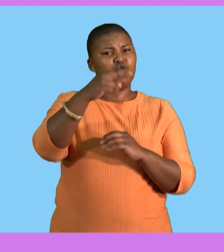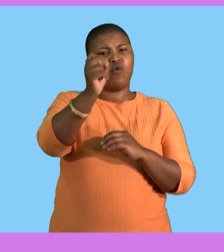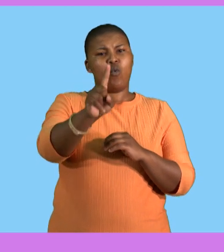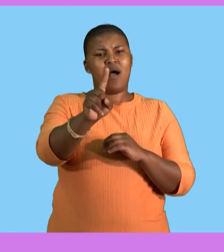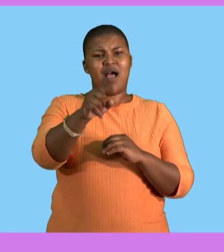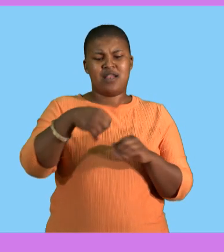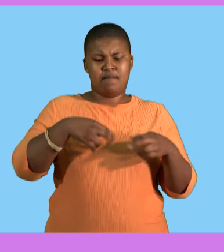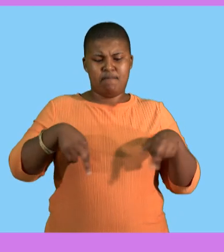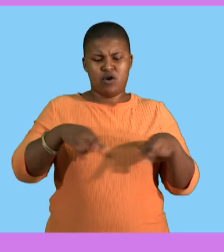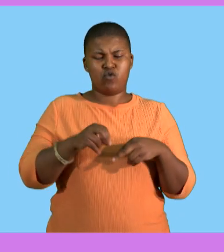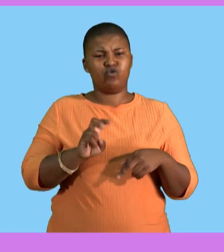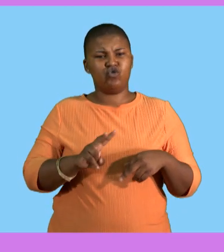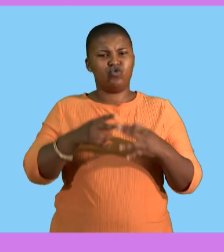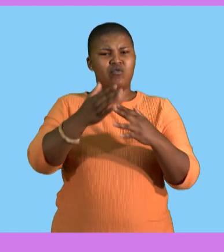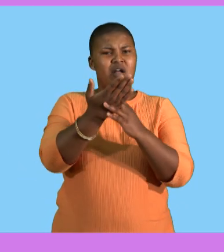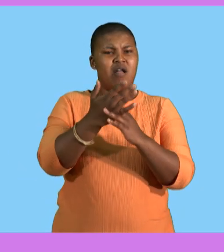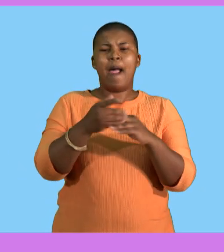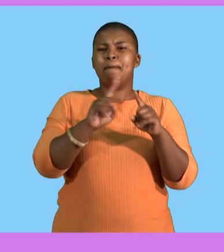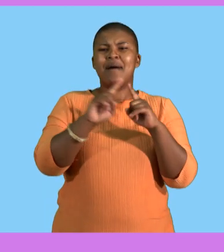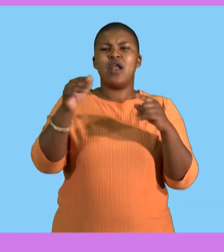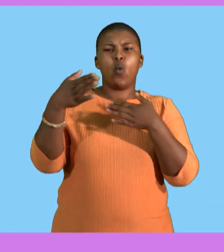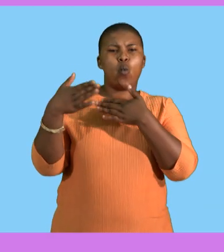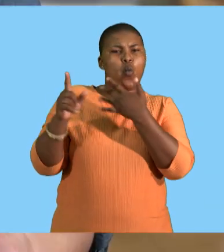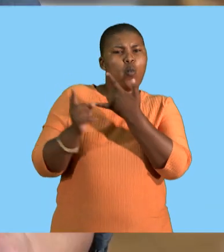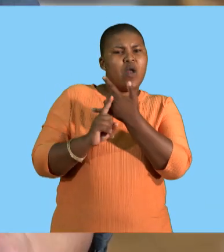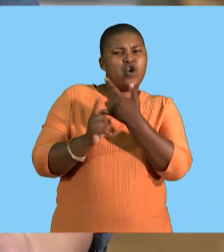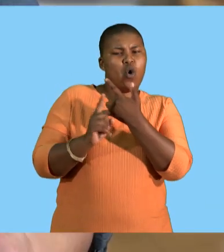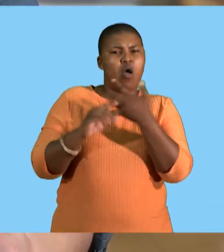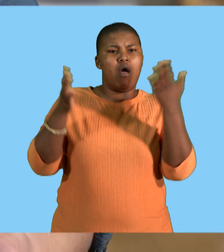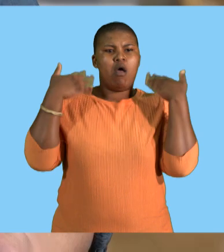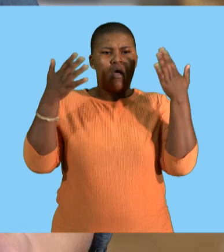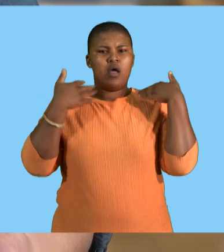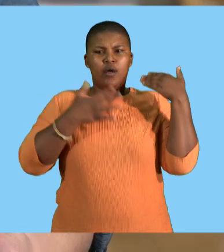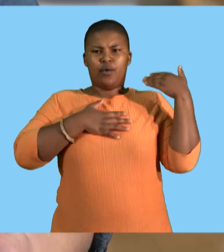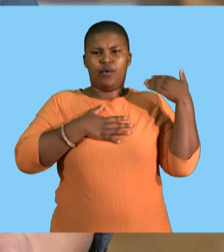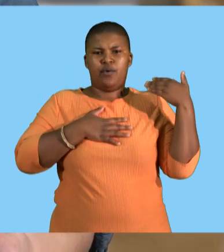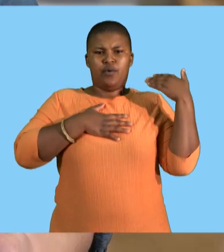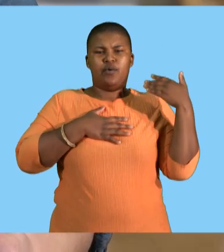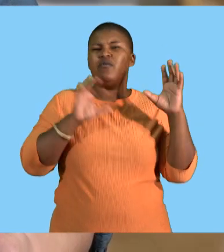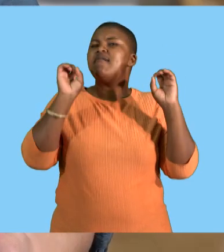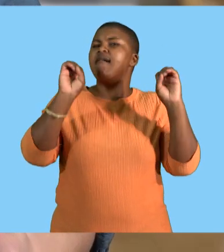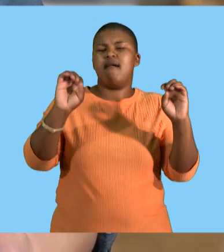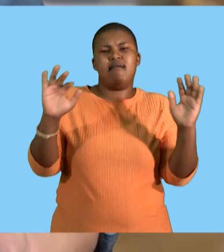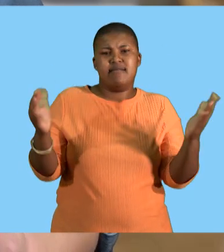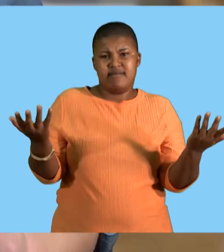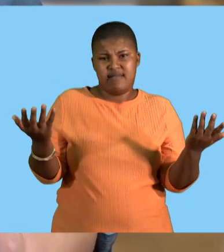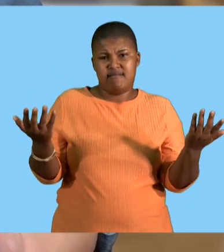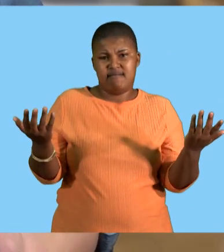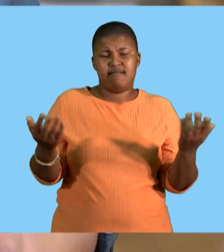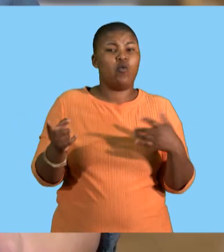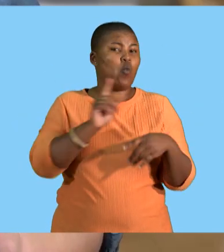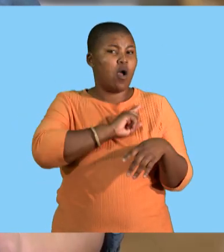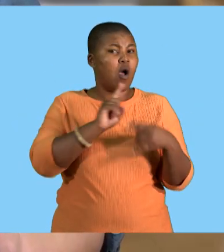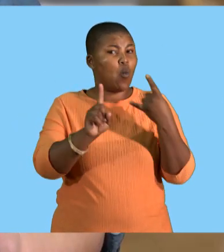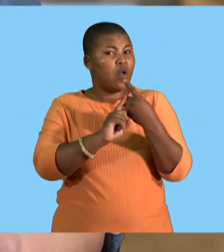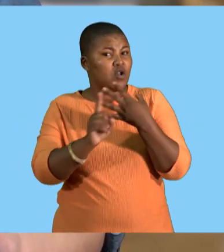no windows. So for ventilation, there won't be any room for ventilation because there's no